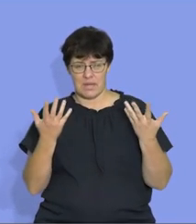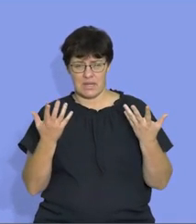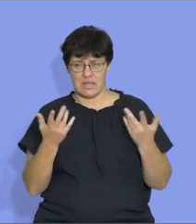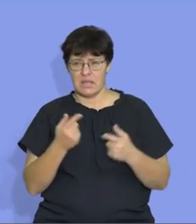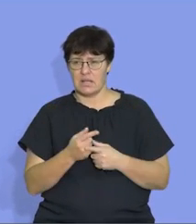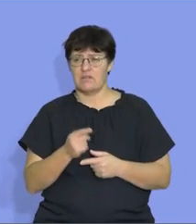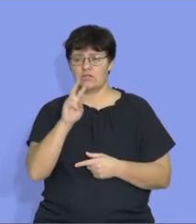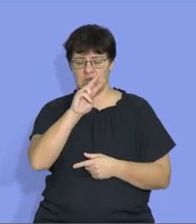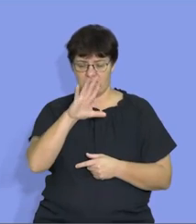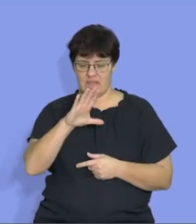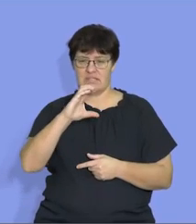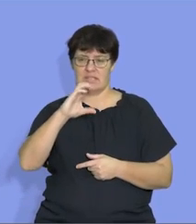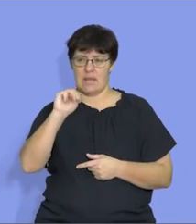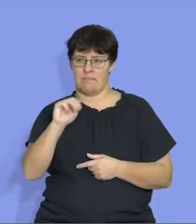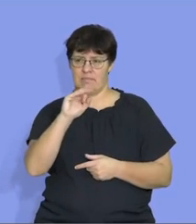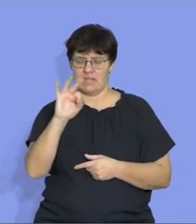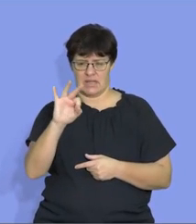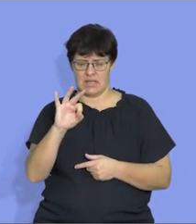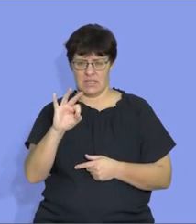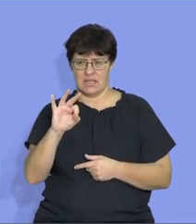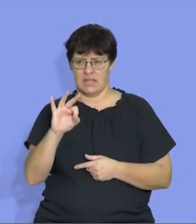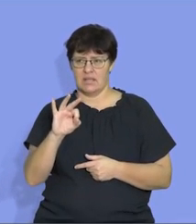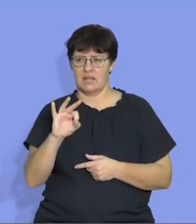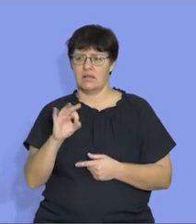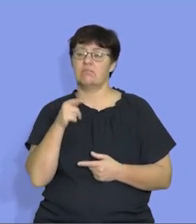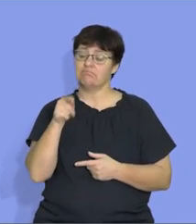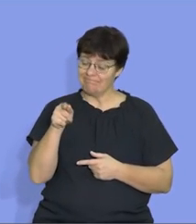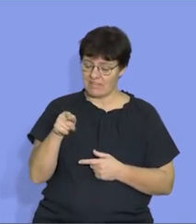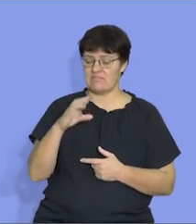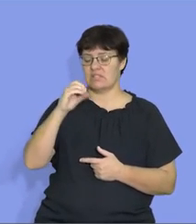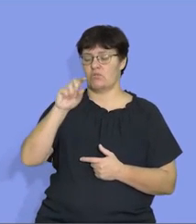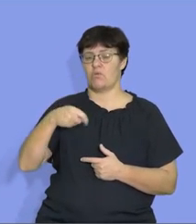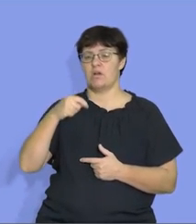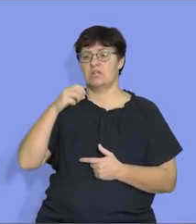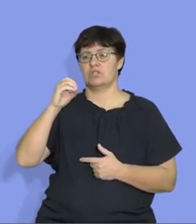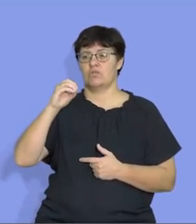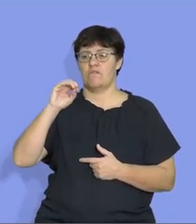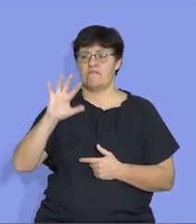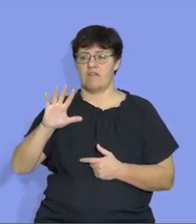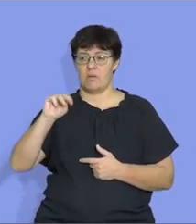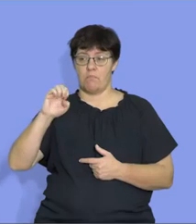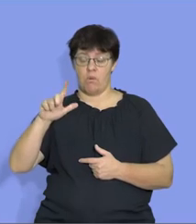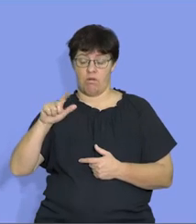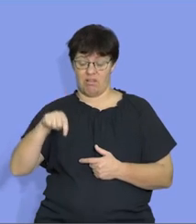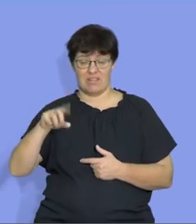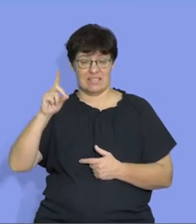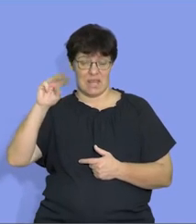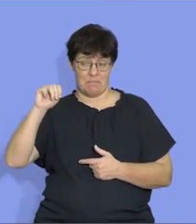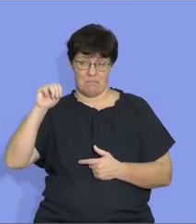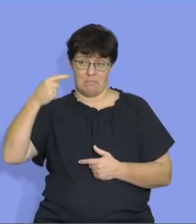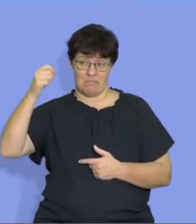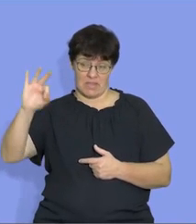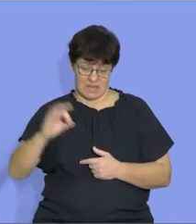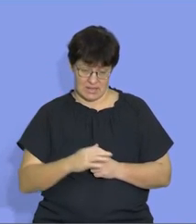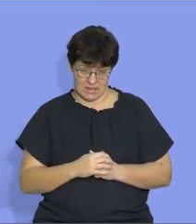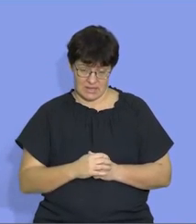cubic centimeters. What is the concentration of the base? 0.05 moles per cubic decimeter. So we want the